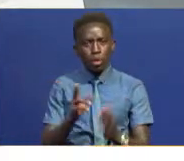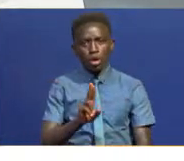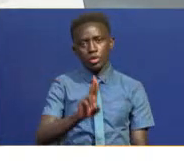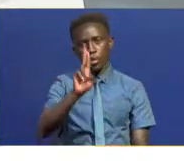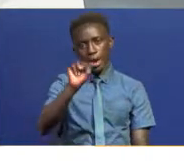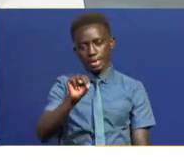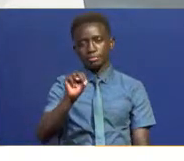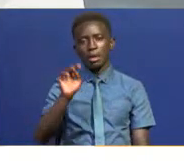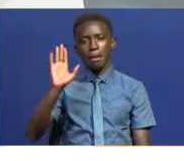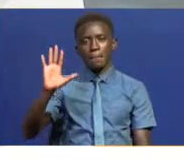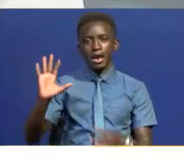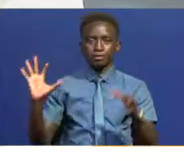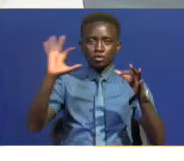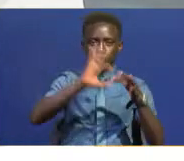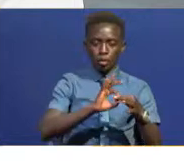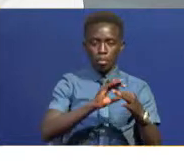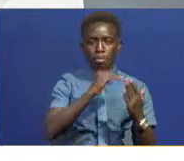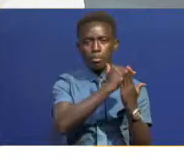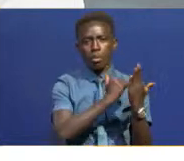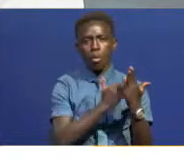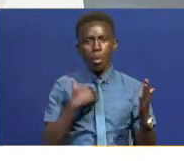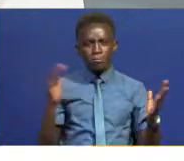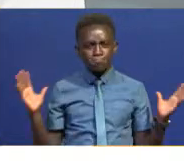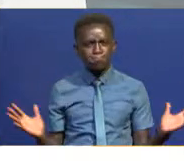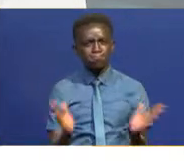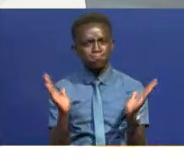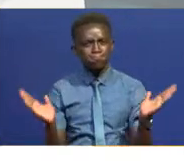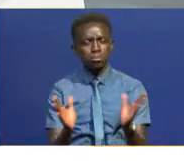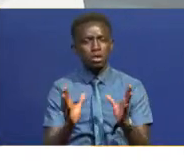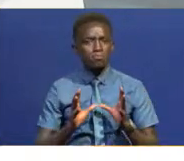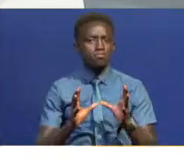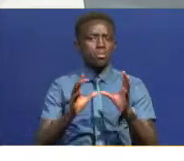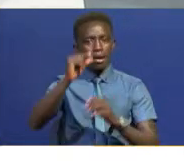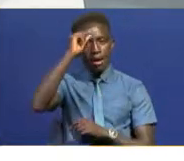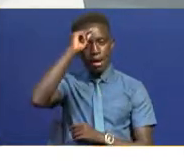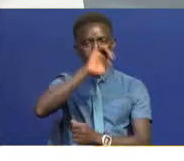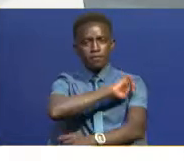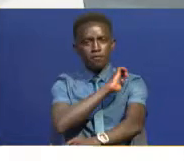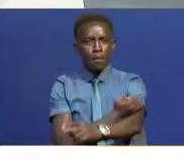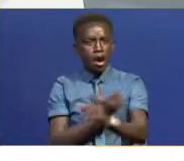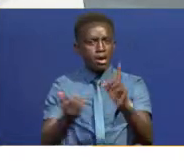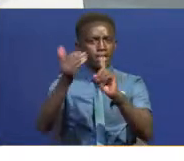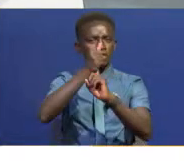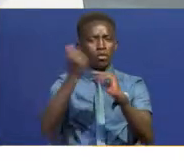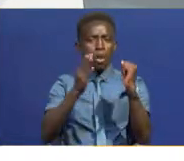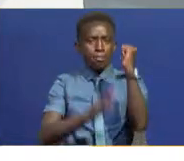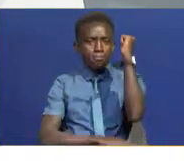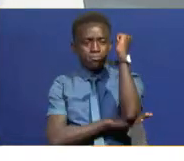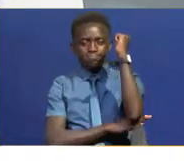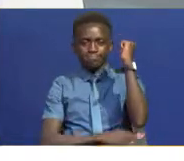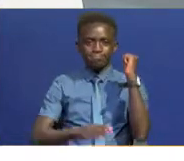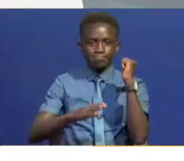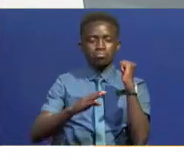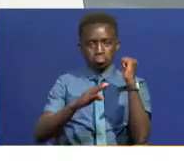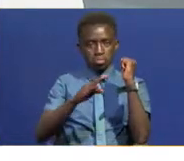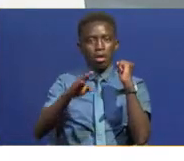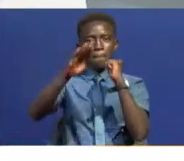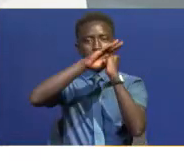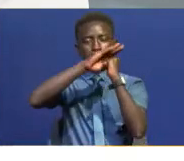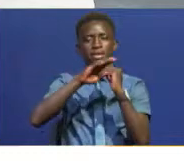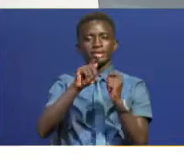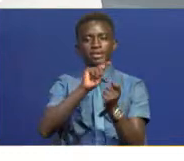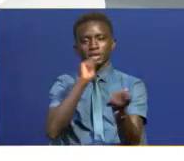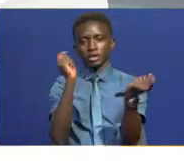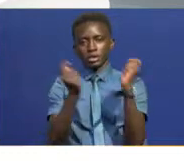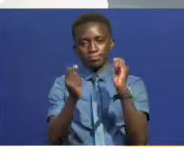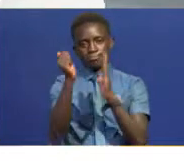joint programs as a means of boosting government efforts at achieving the bottom-up economic transformation agenda. Gachagua,